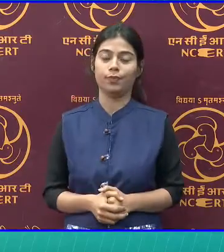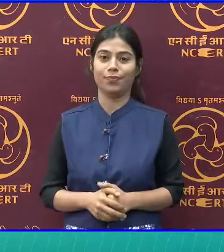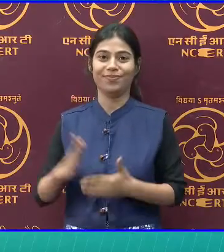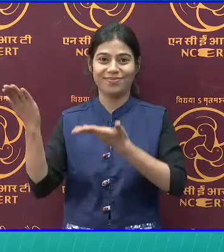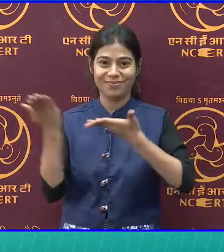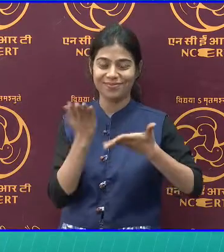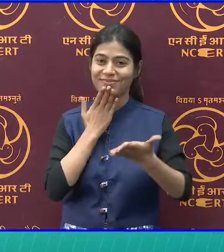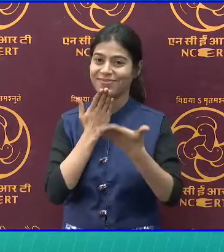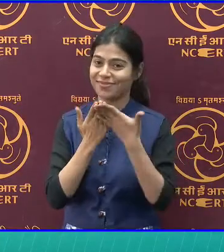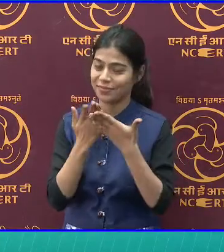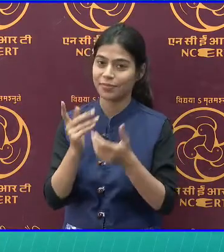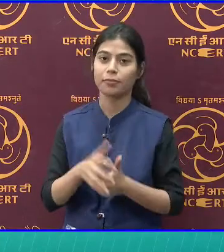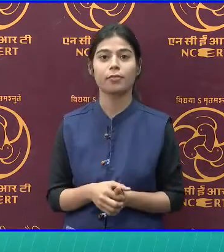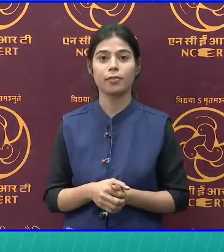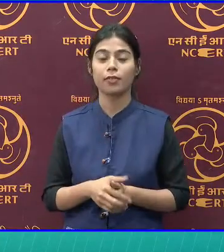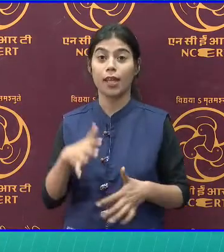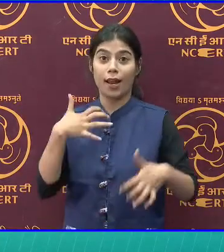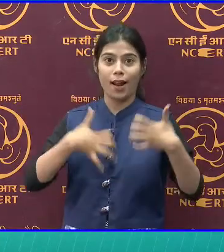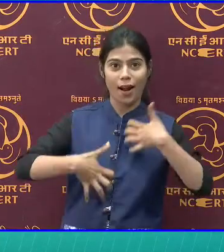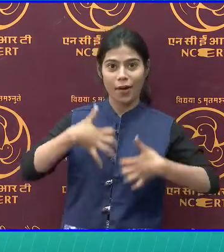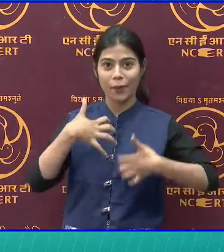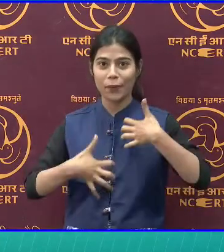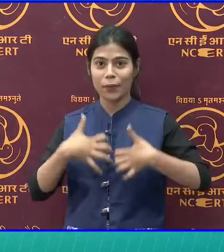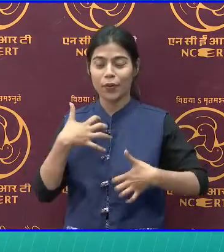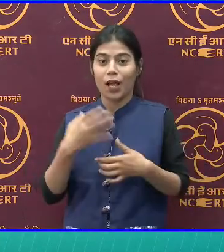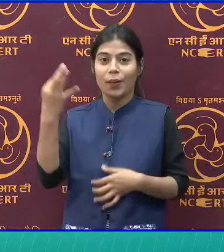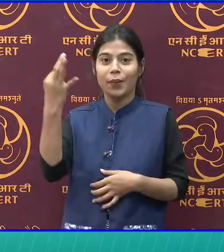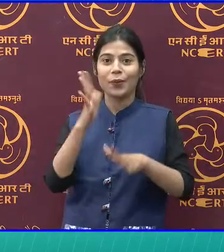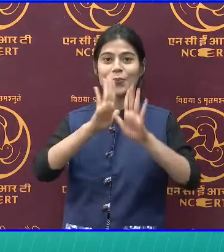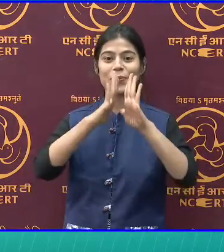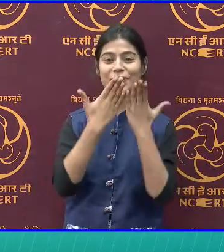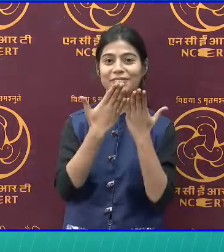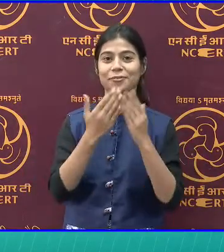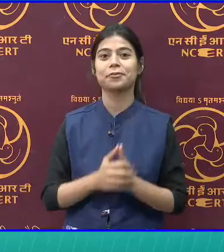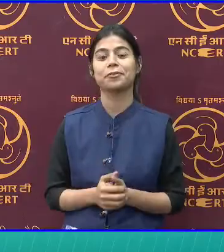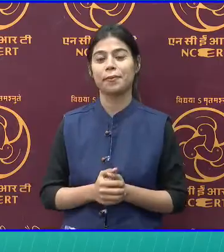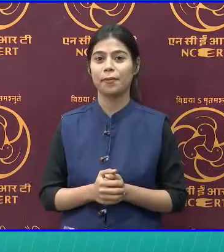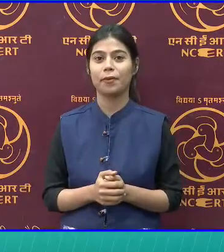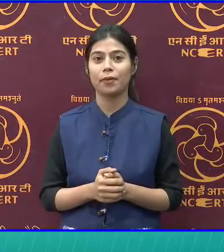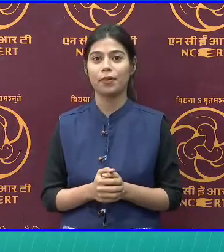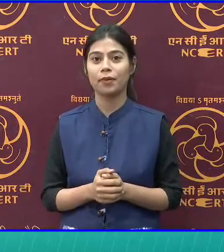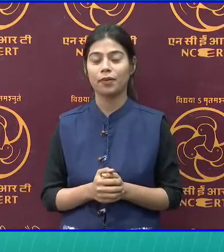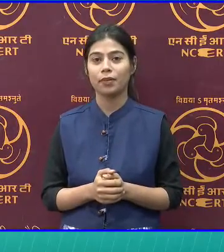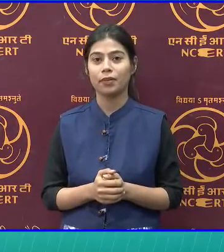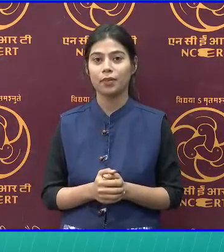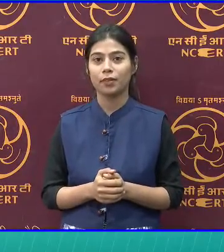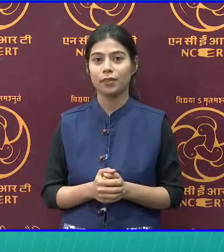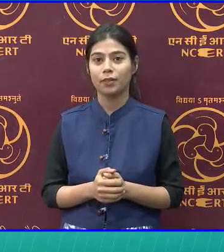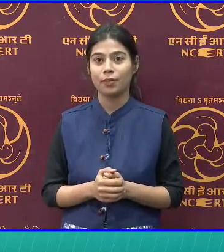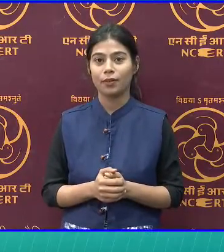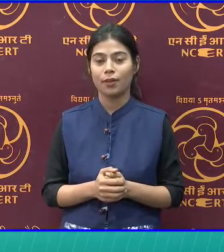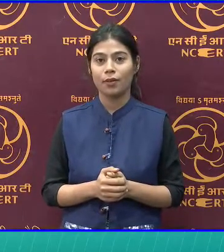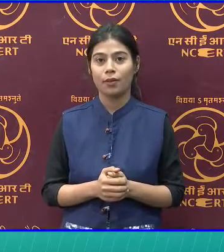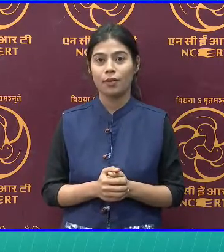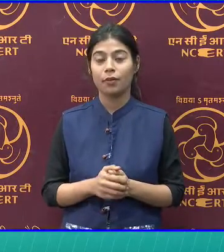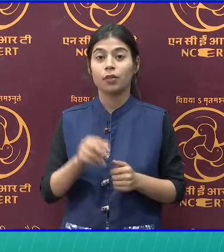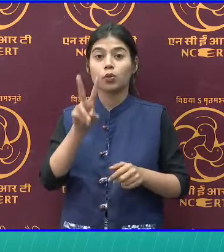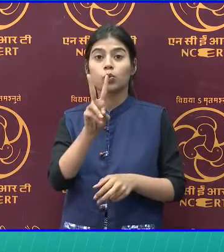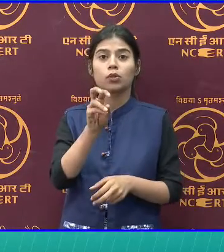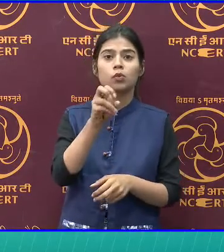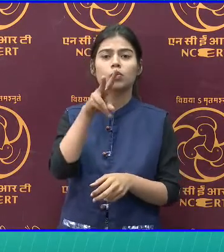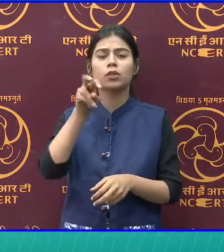and this is a very exciting new book in consonance with NEP